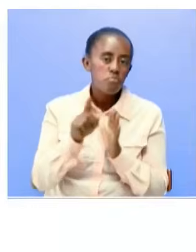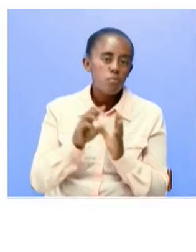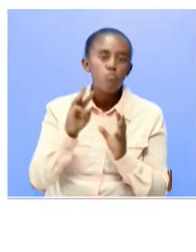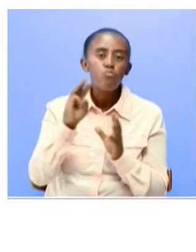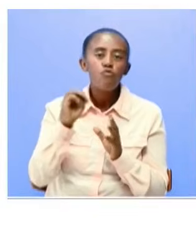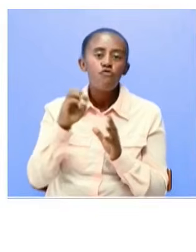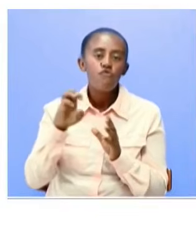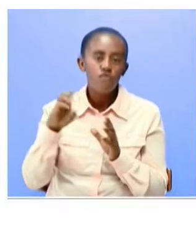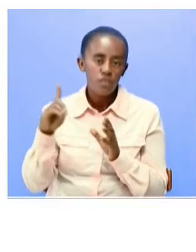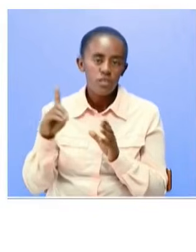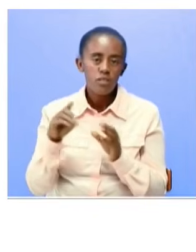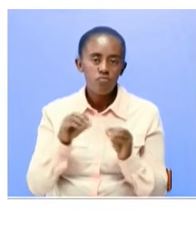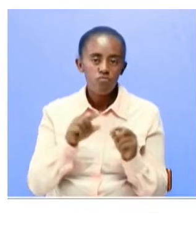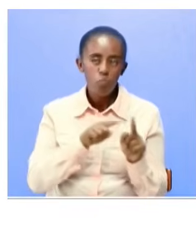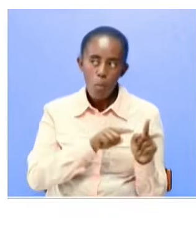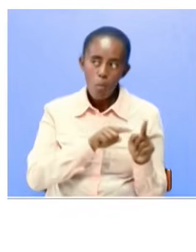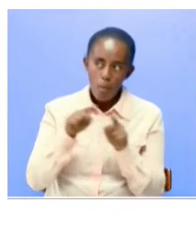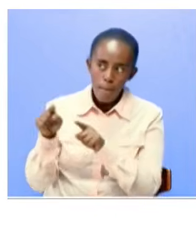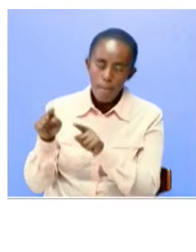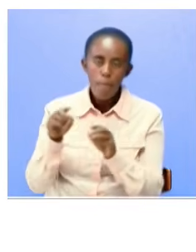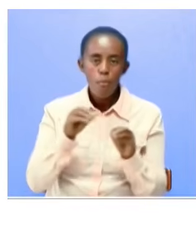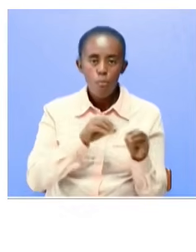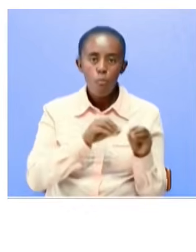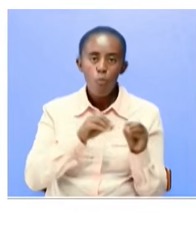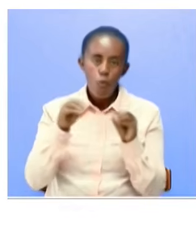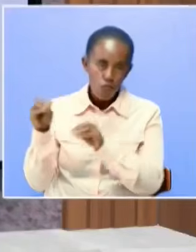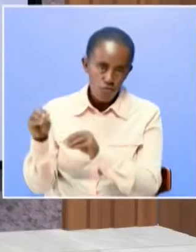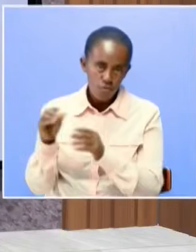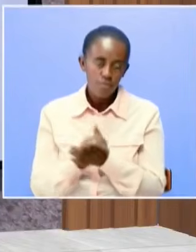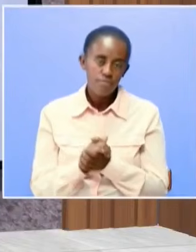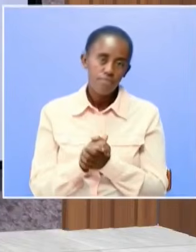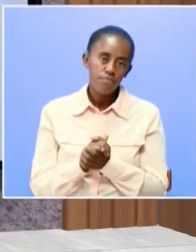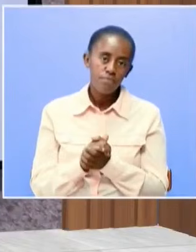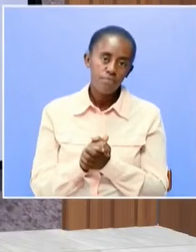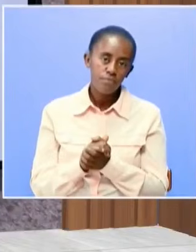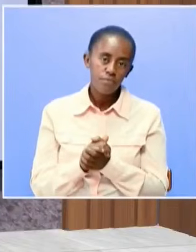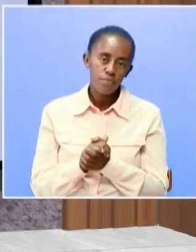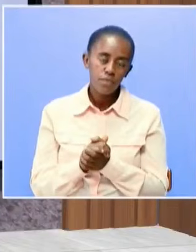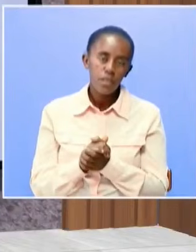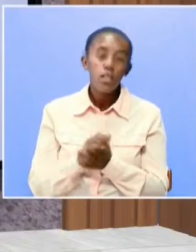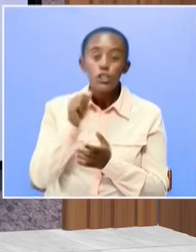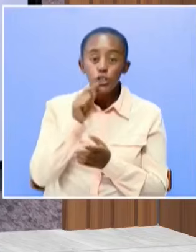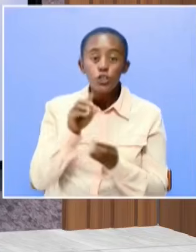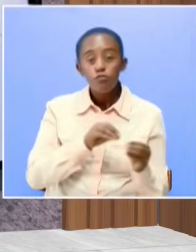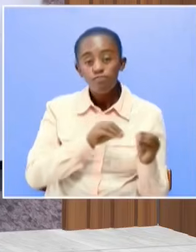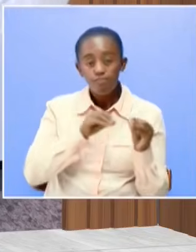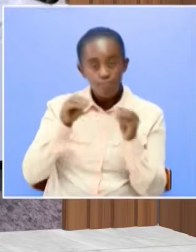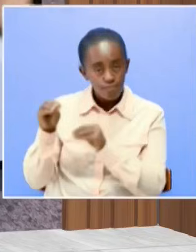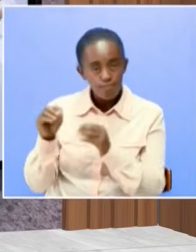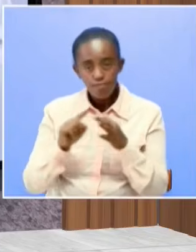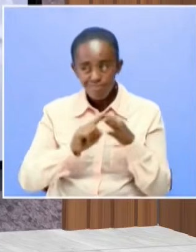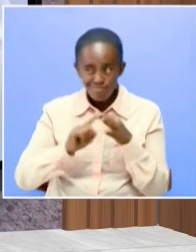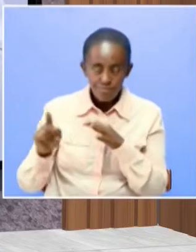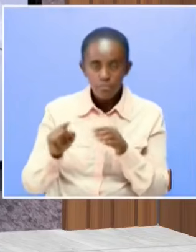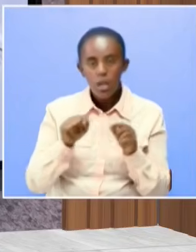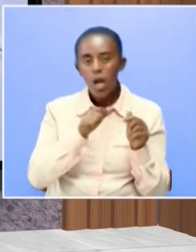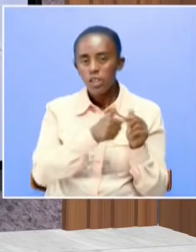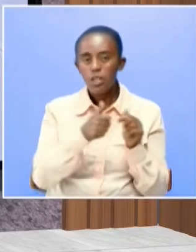moved. As it was said, she ran away to Addis